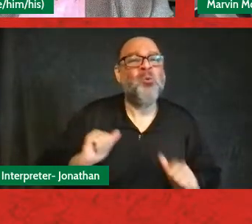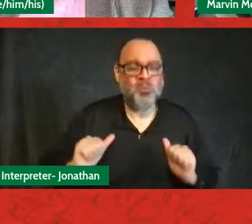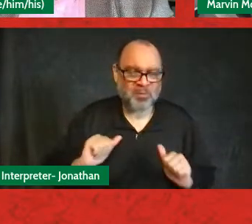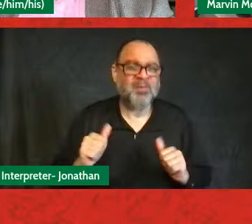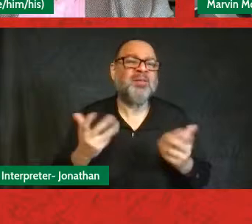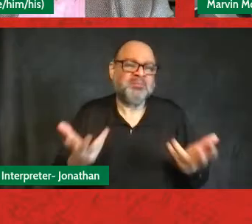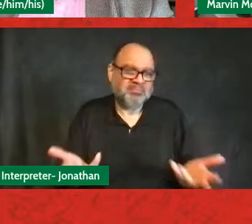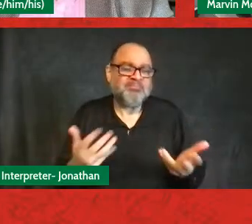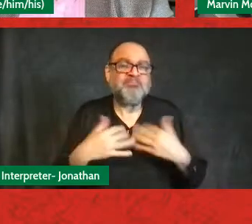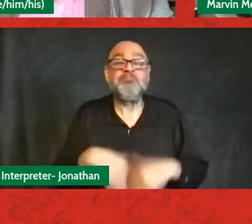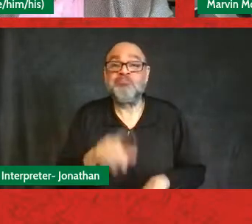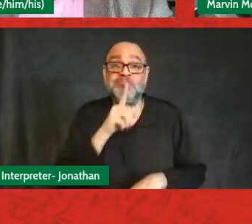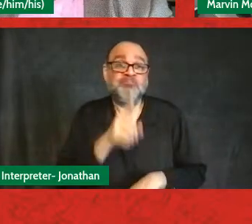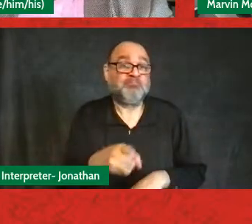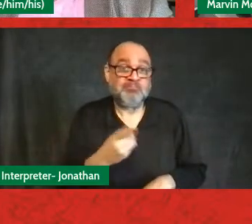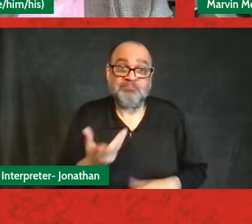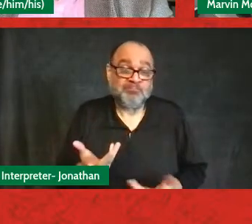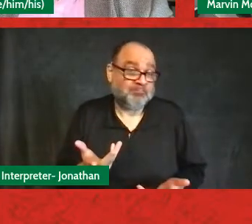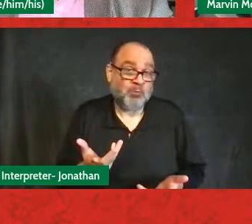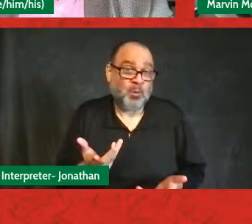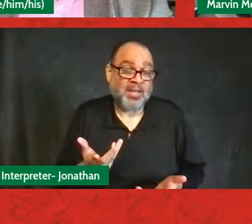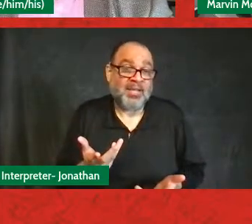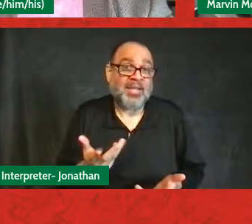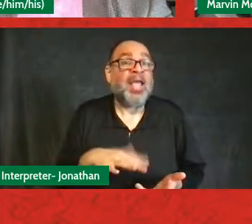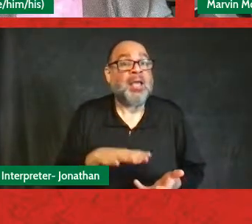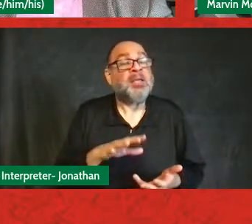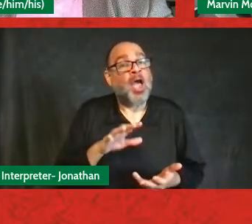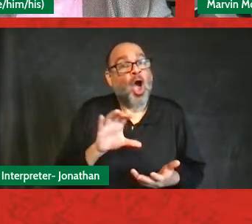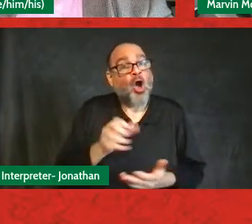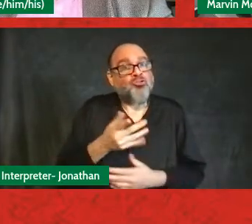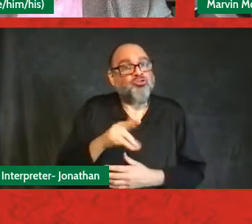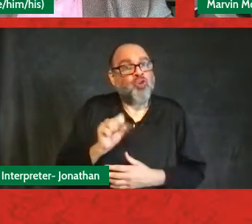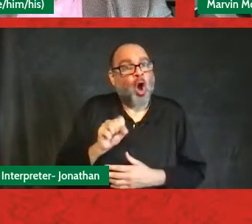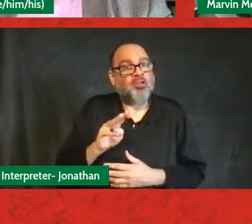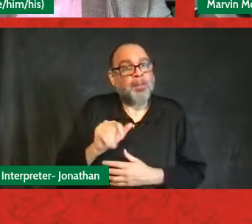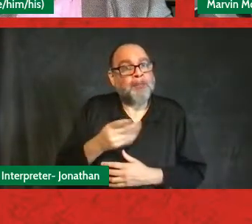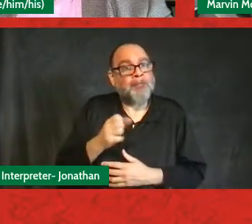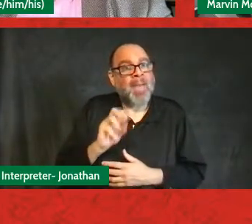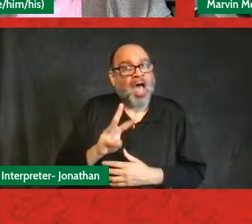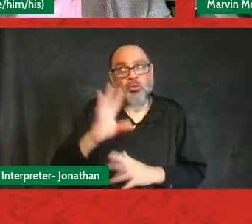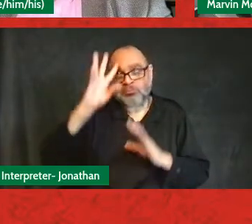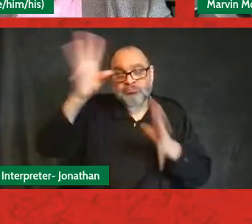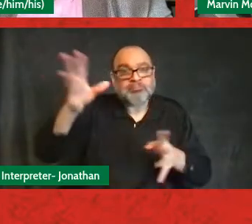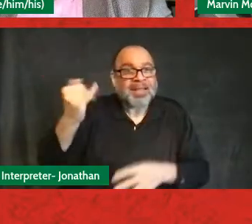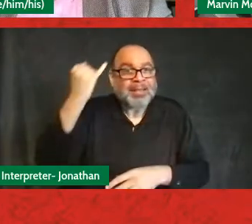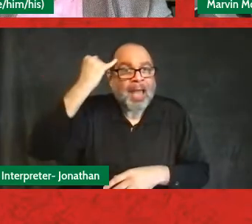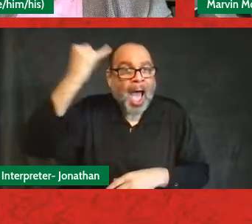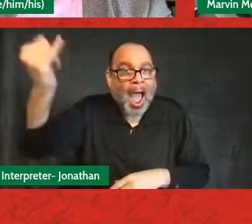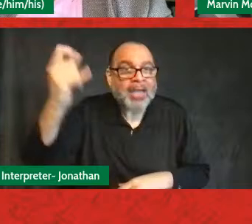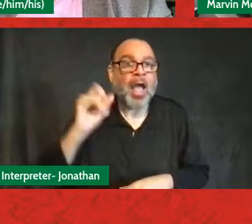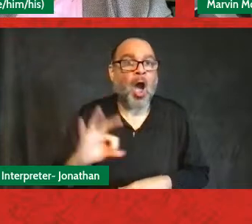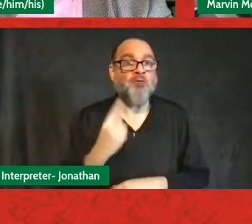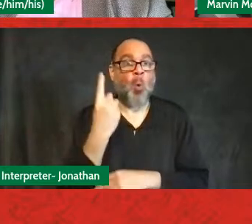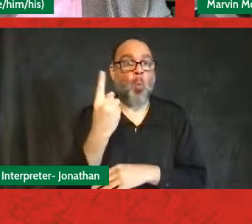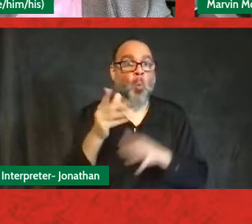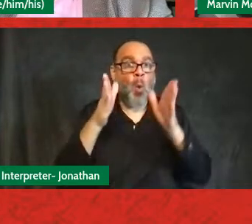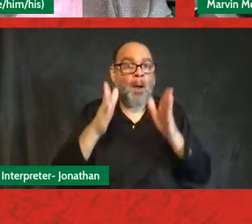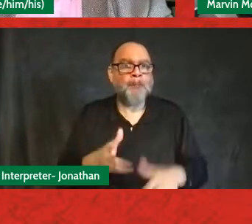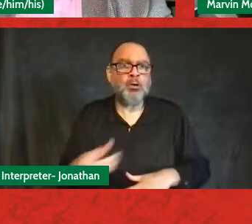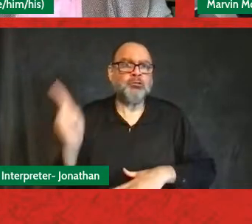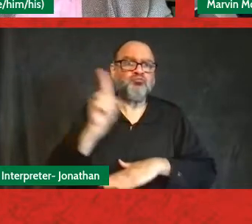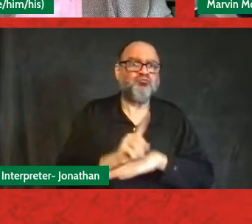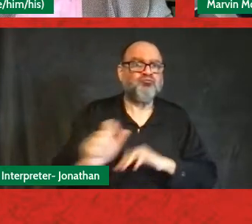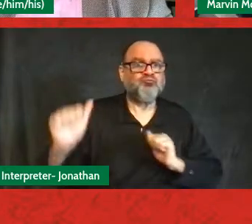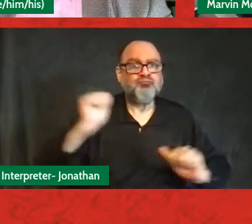century. Guess who invented that format? Charles Matthews. Wow. James Hewlett took Charles Matthews at home and he